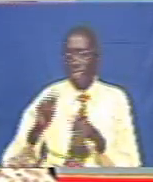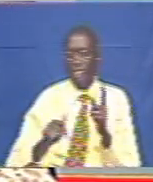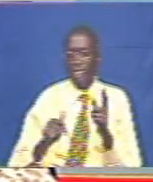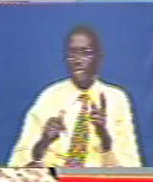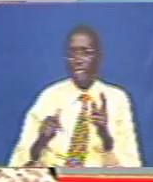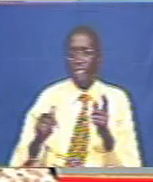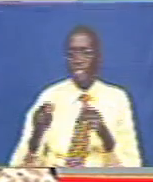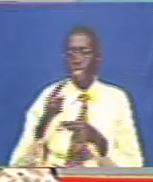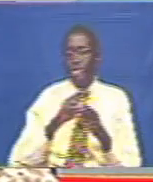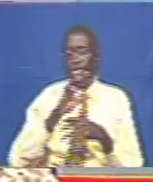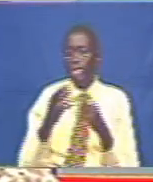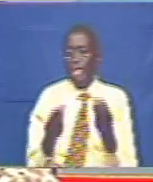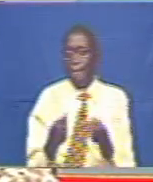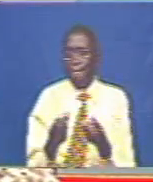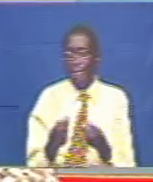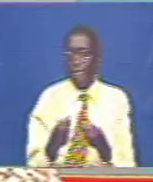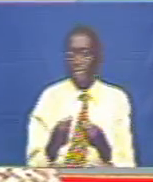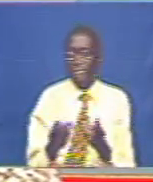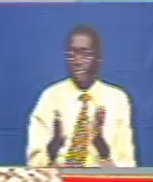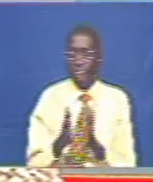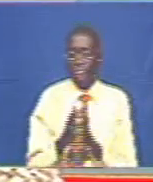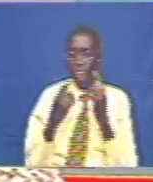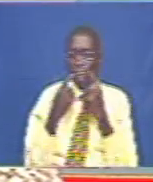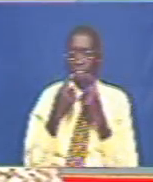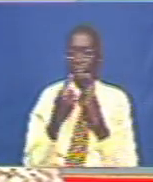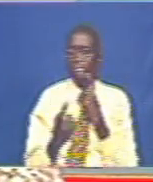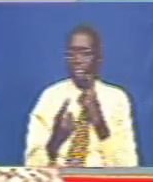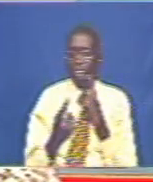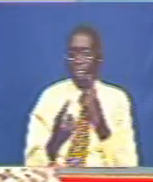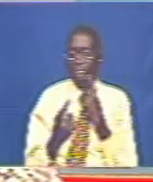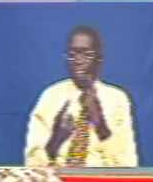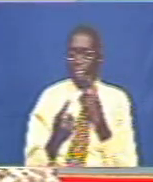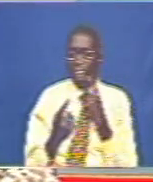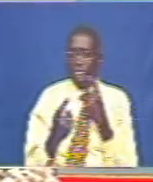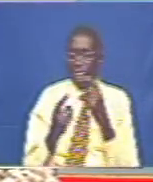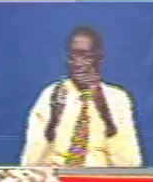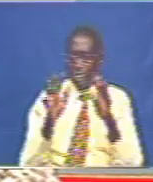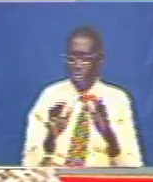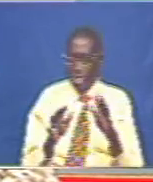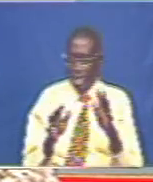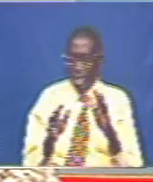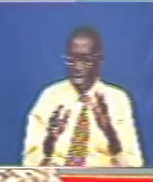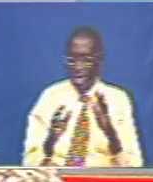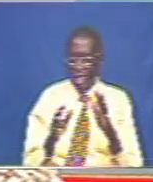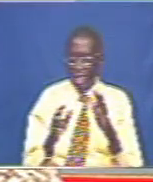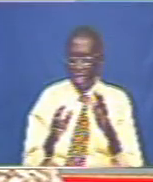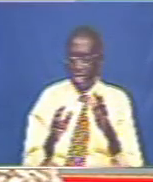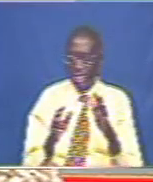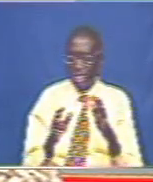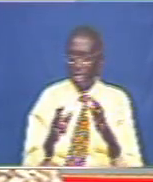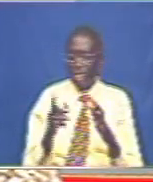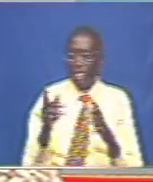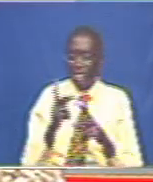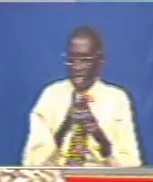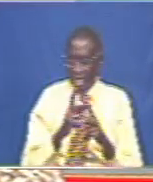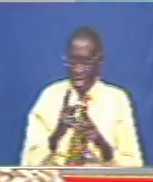utilize everything. Mm-hmm. And let me also put it like that, that the key role by the circles is well catered for in